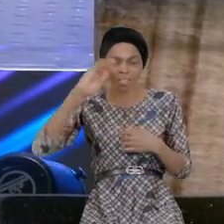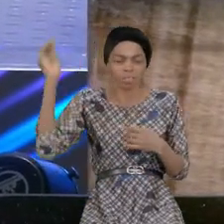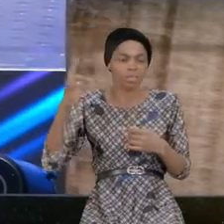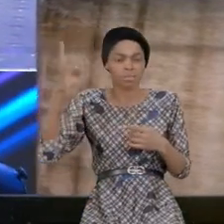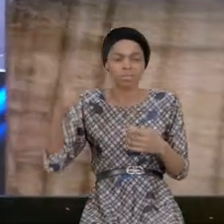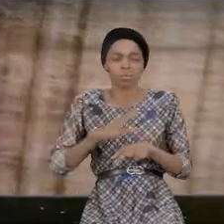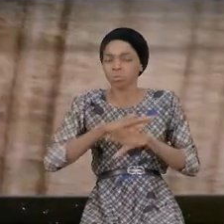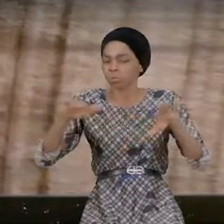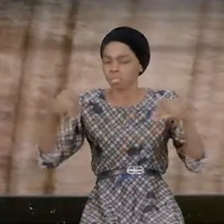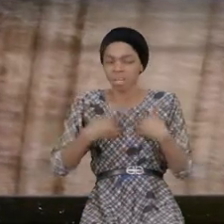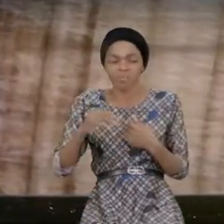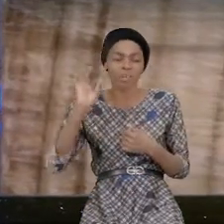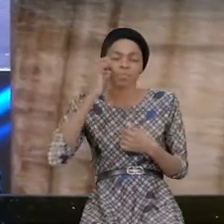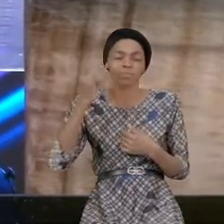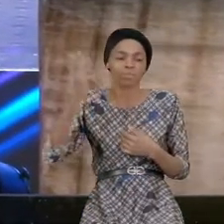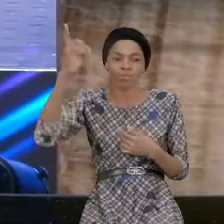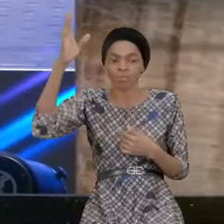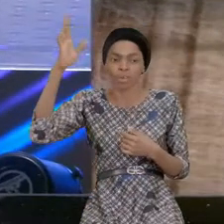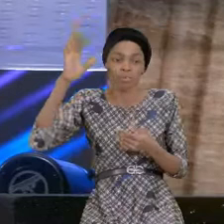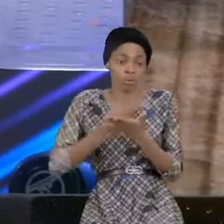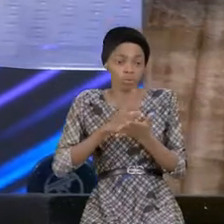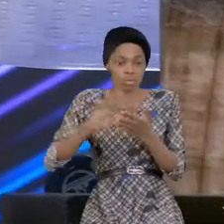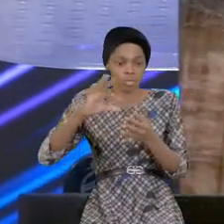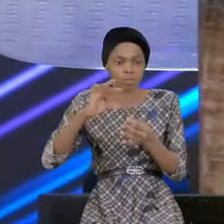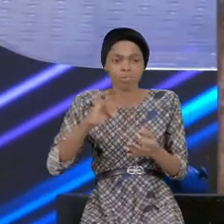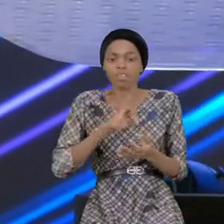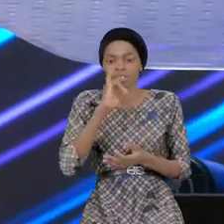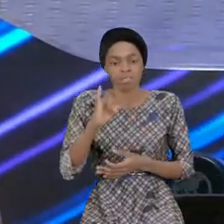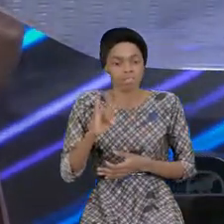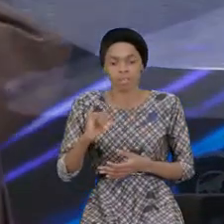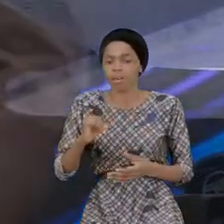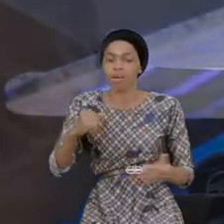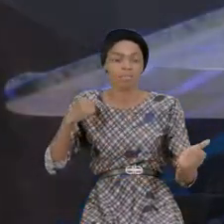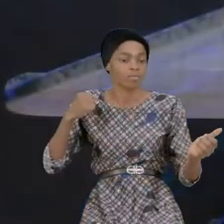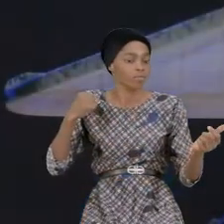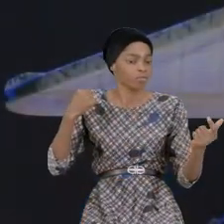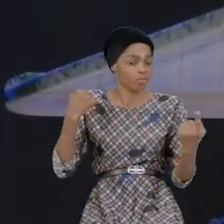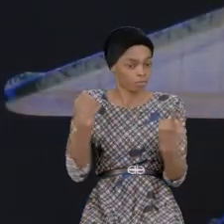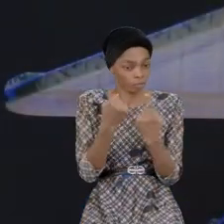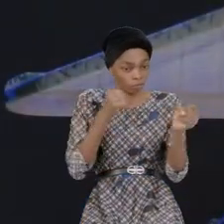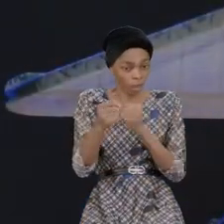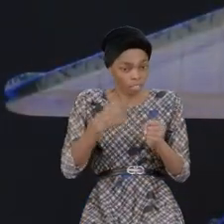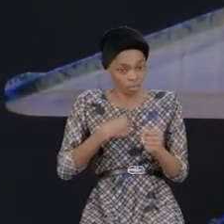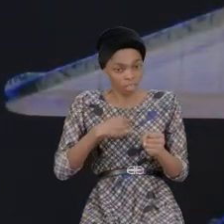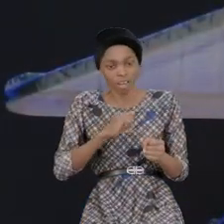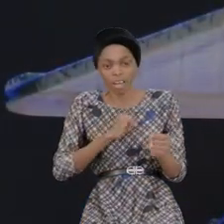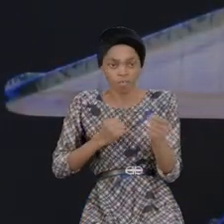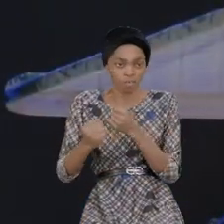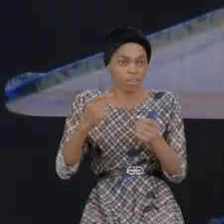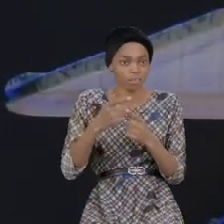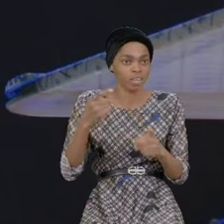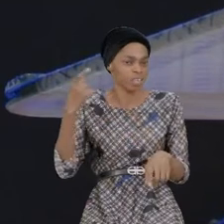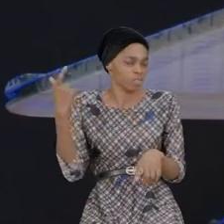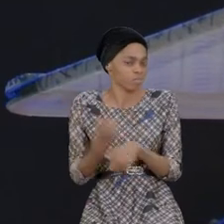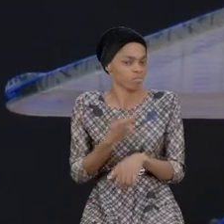Spirit, is tit for tat. He did that against me.